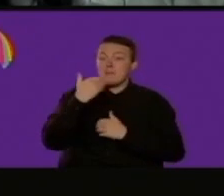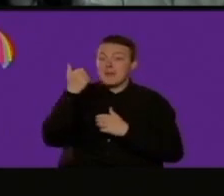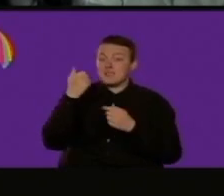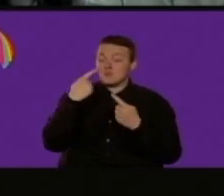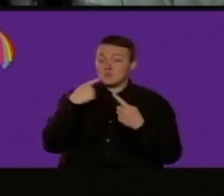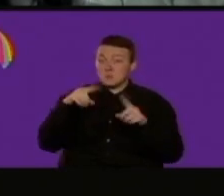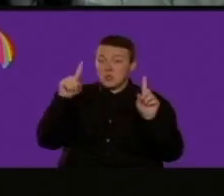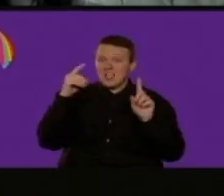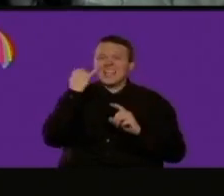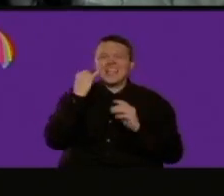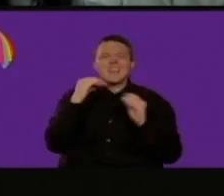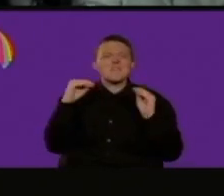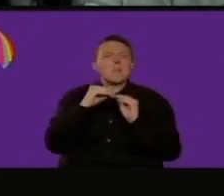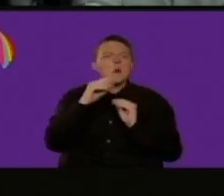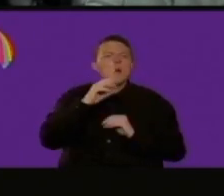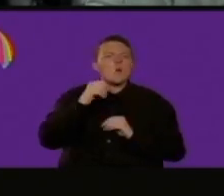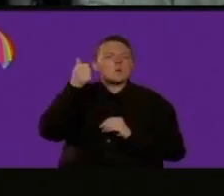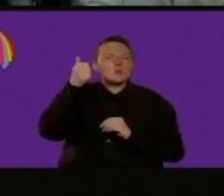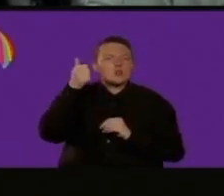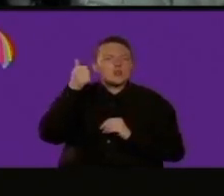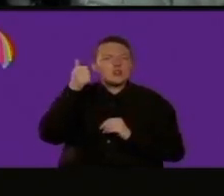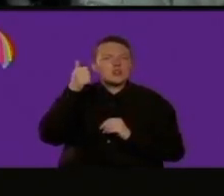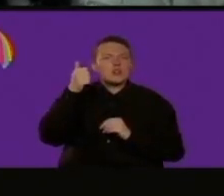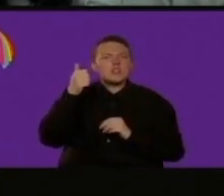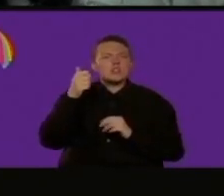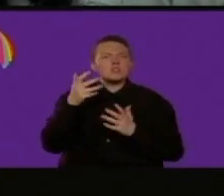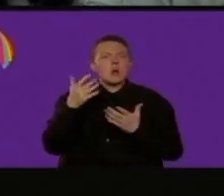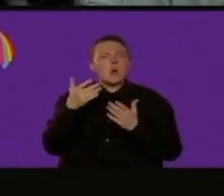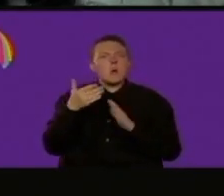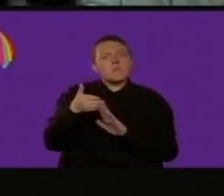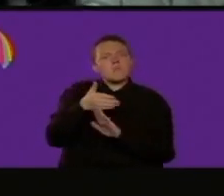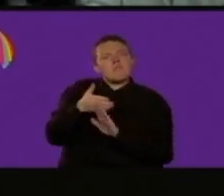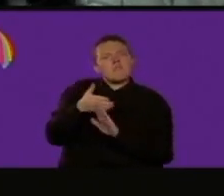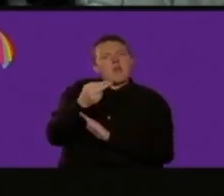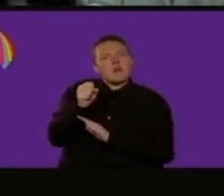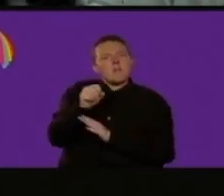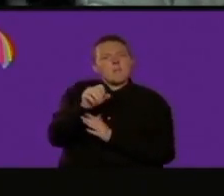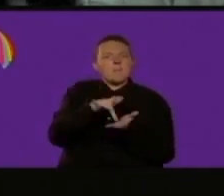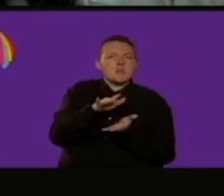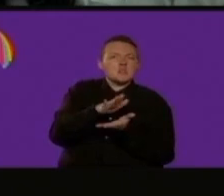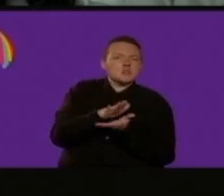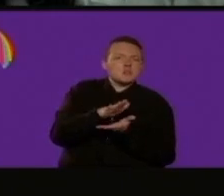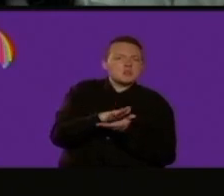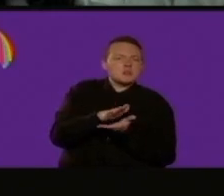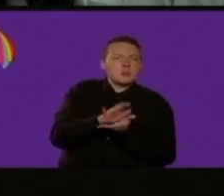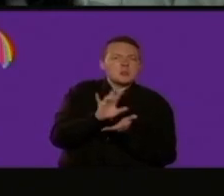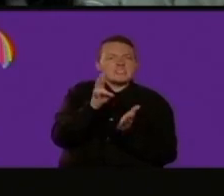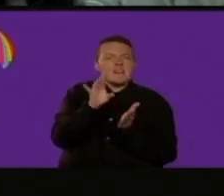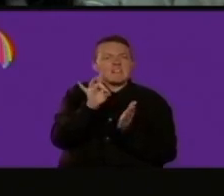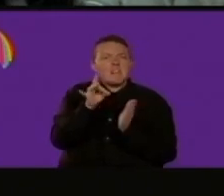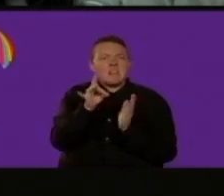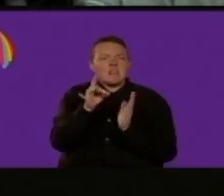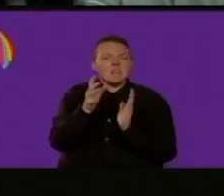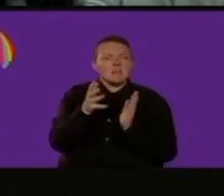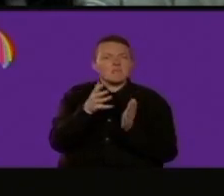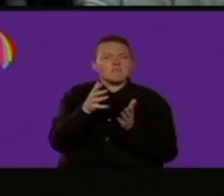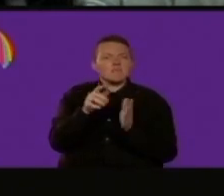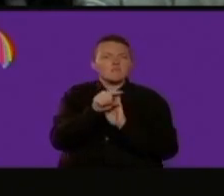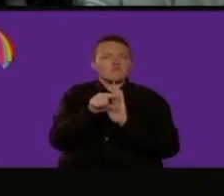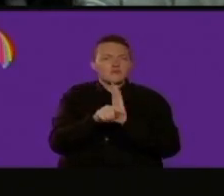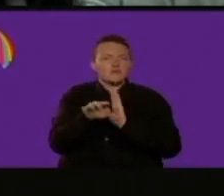at least the last 2 years of high school, this kind of project worked really well. And you can address any